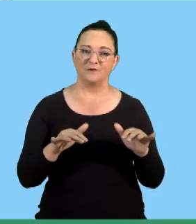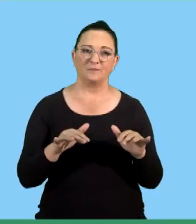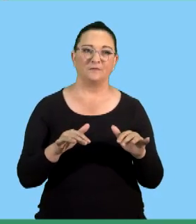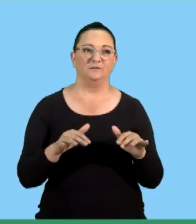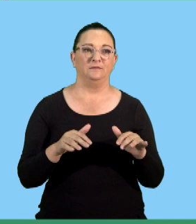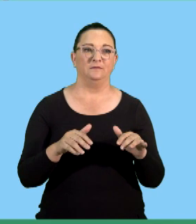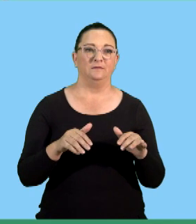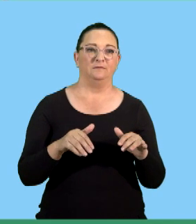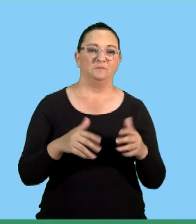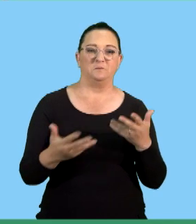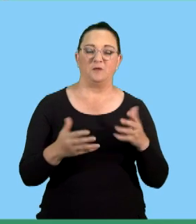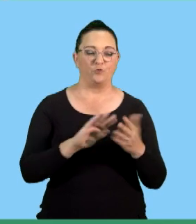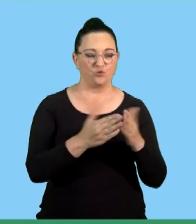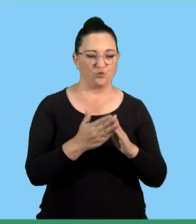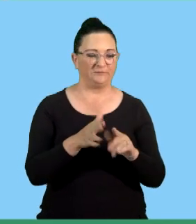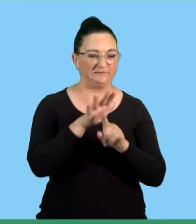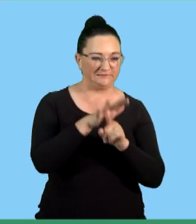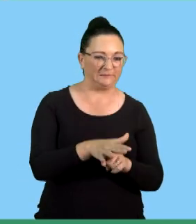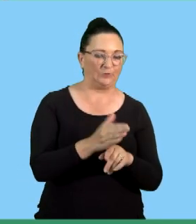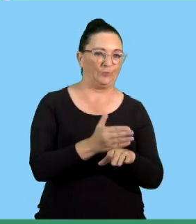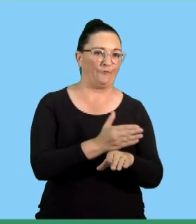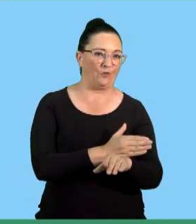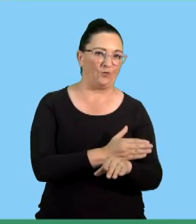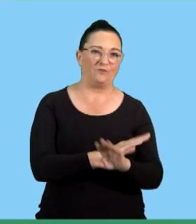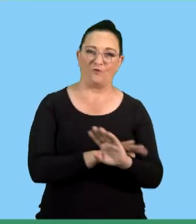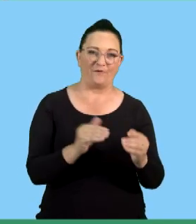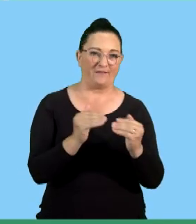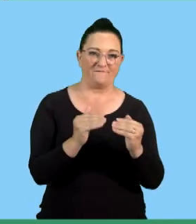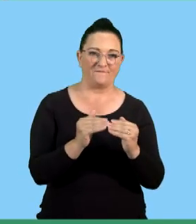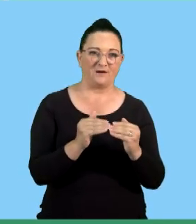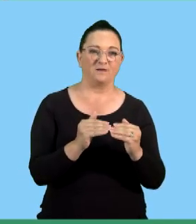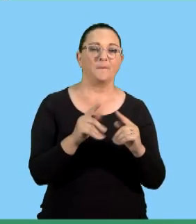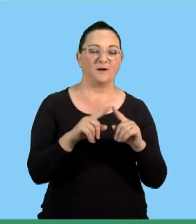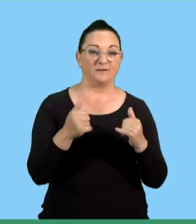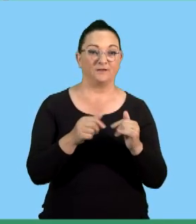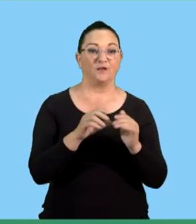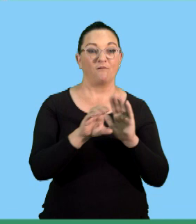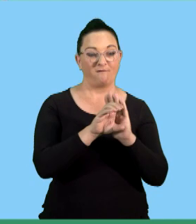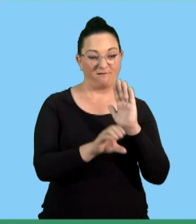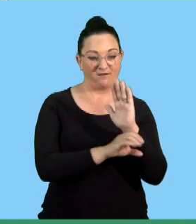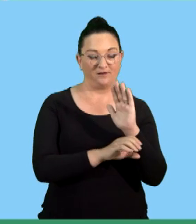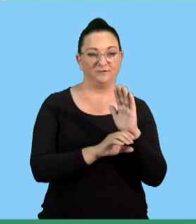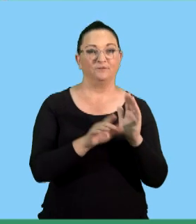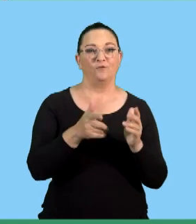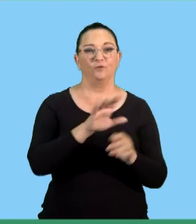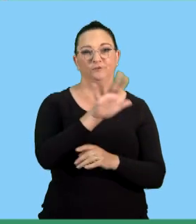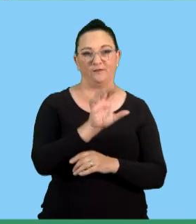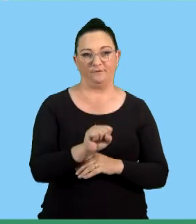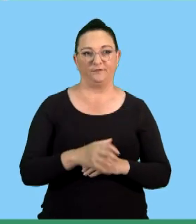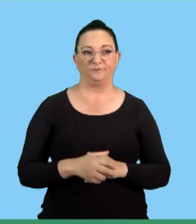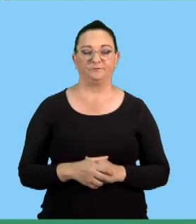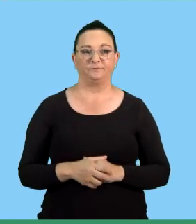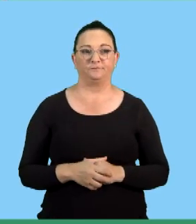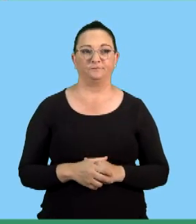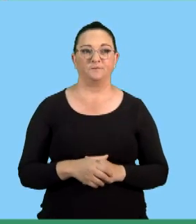person or community disadvantaged by unfair discrimination as guided by the Constitution of the Republic of South Africa.